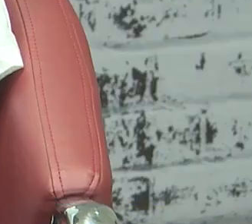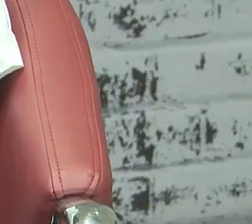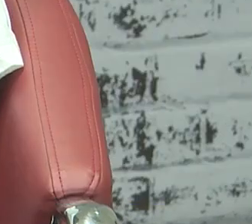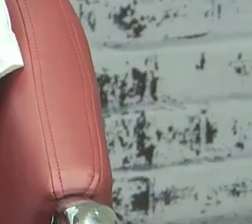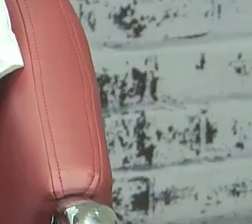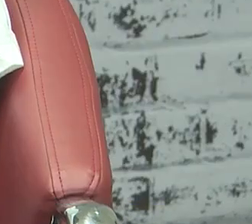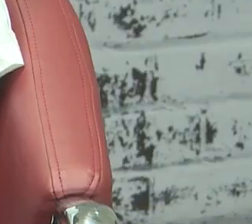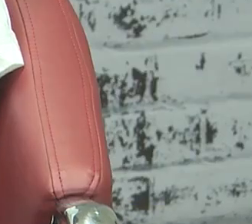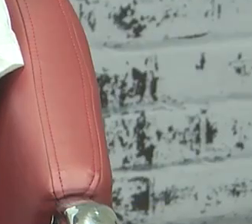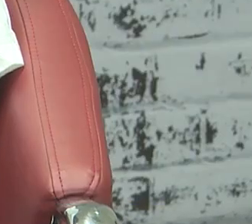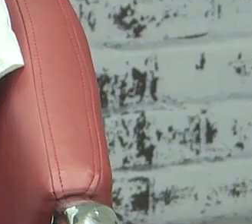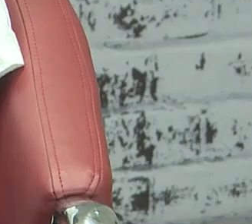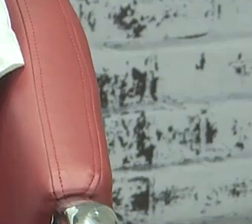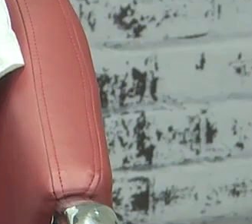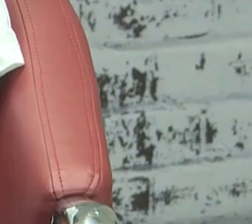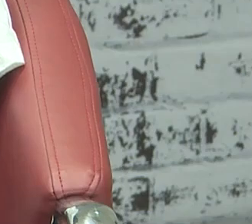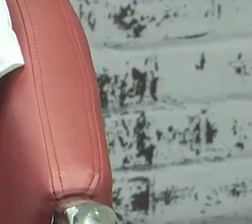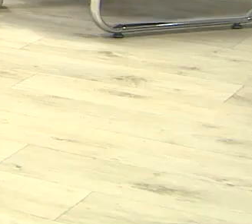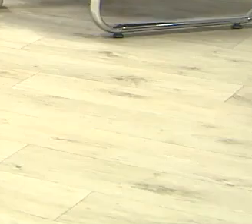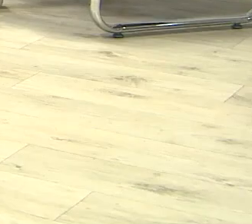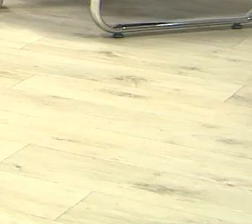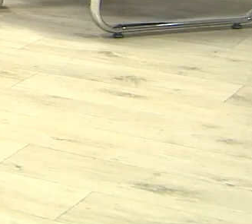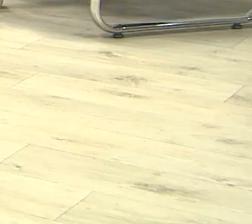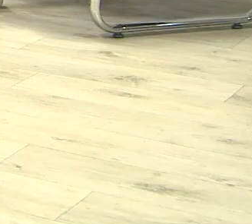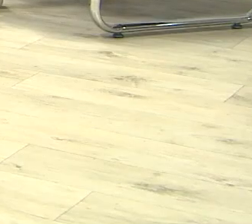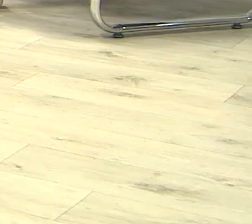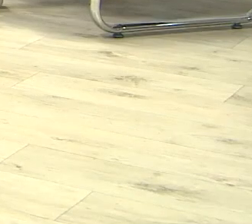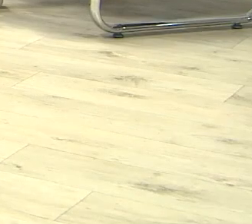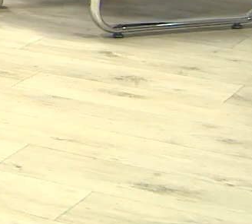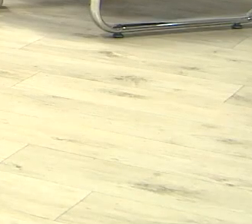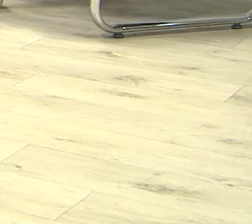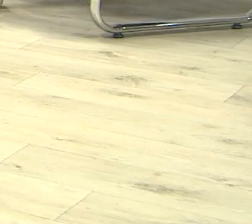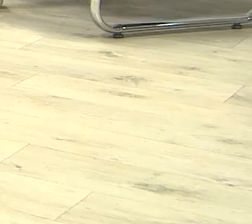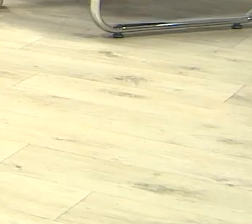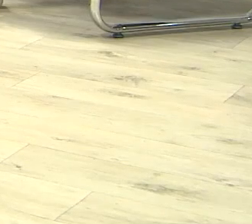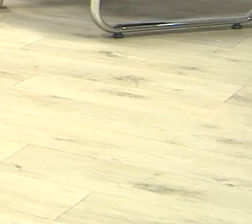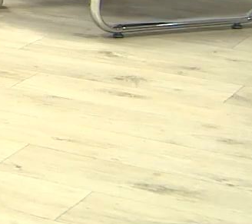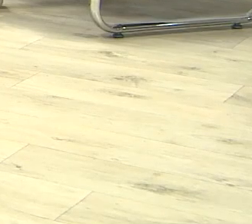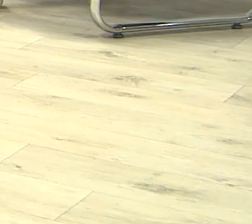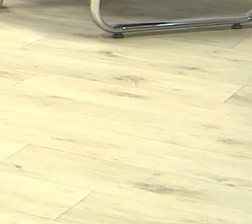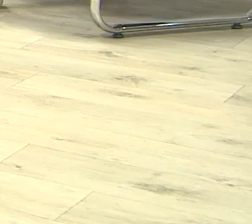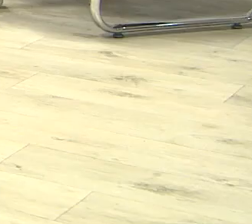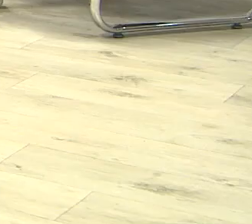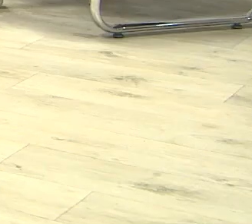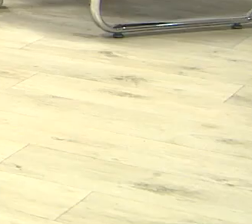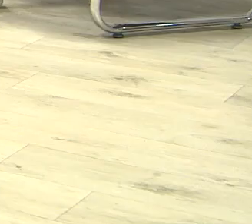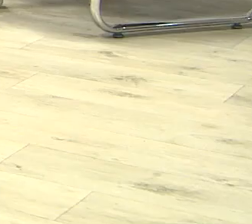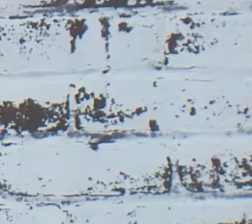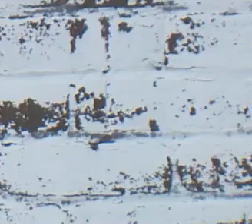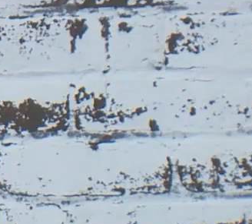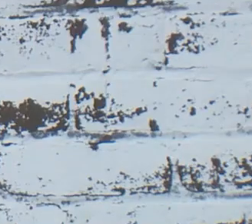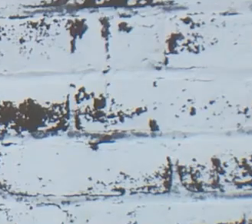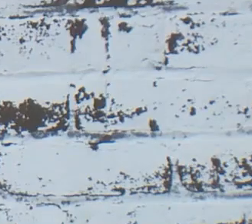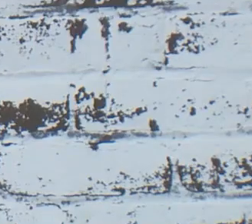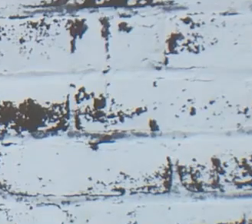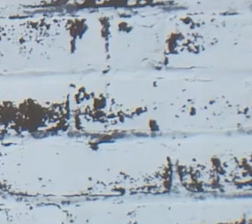I love what World Reader is doing, especially for the parent side, which we do a lot for the children and also now moving into the teachers, because